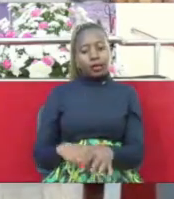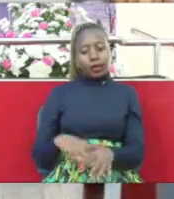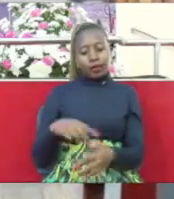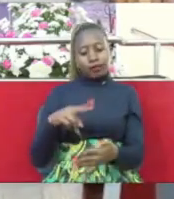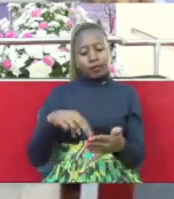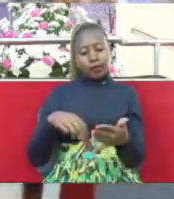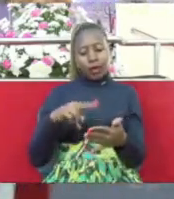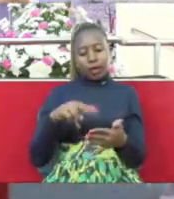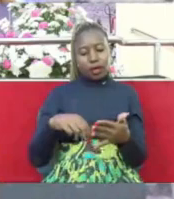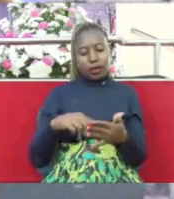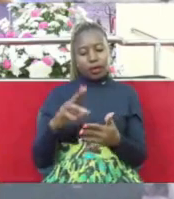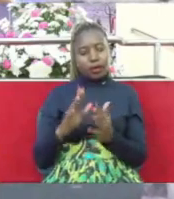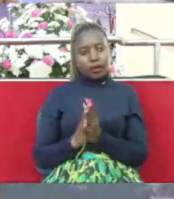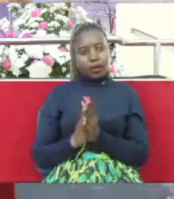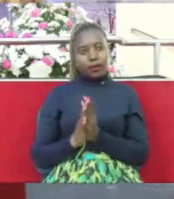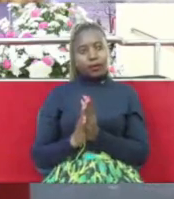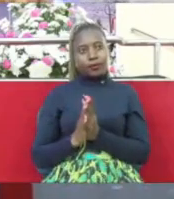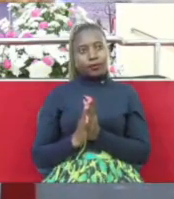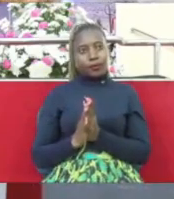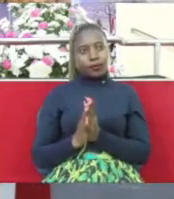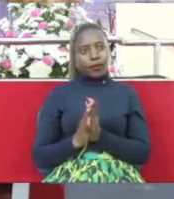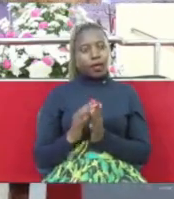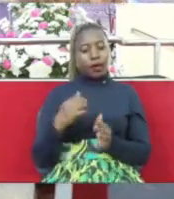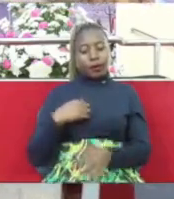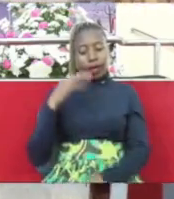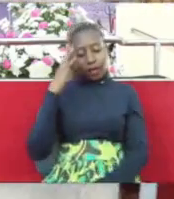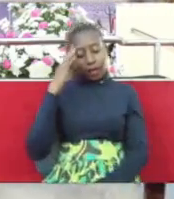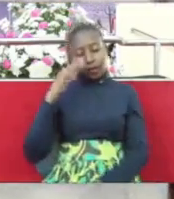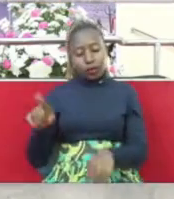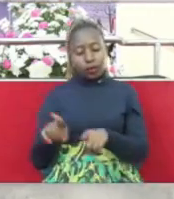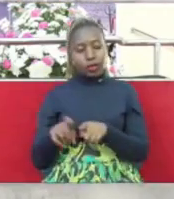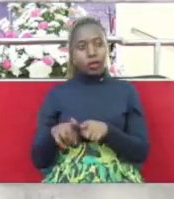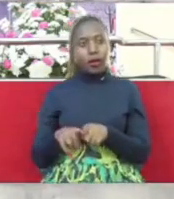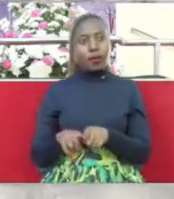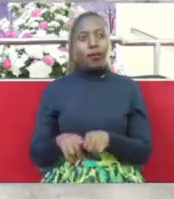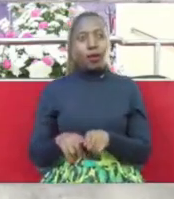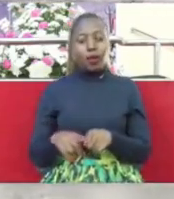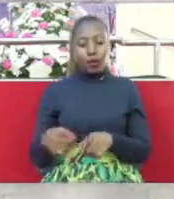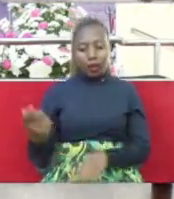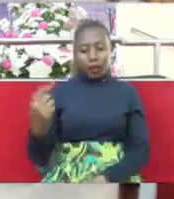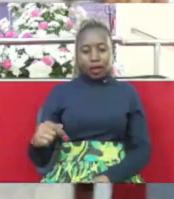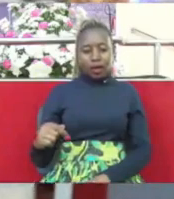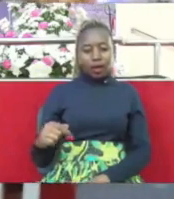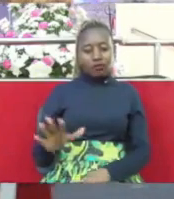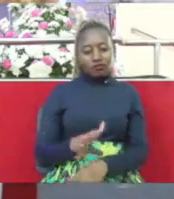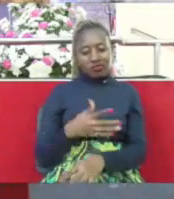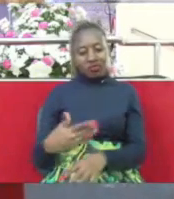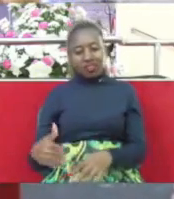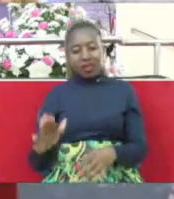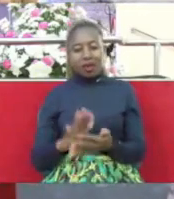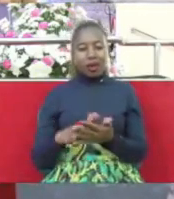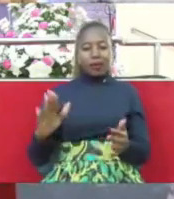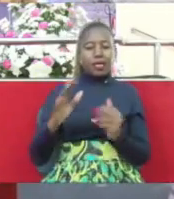were maybe just a church like we are meeting here, like we met in the morning. It started with praise and worship. And after praise and worship, we came